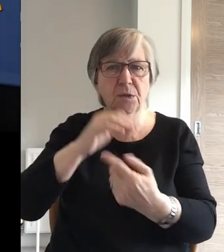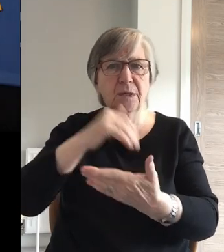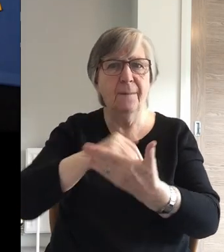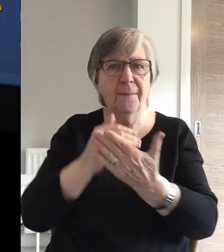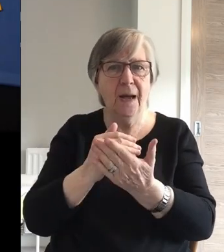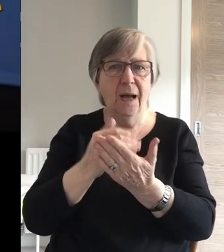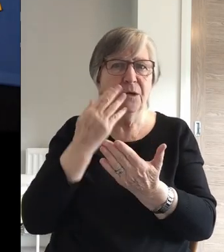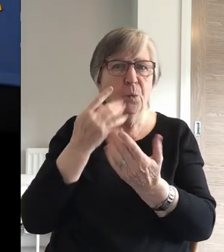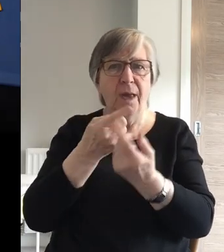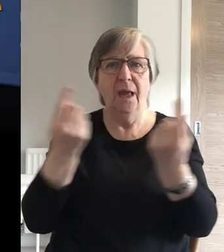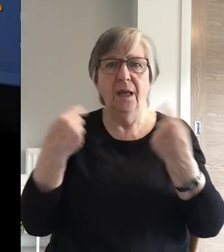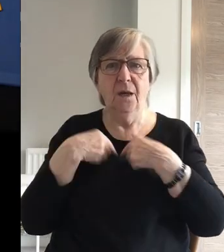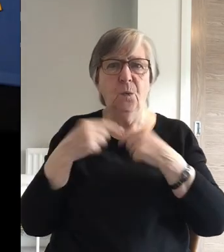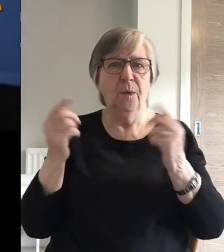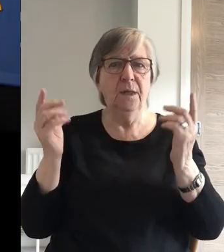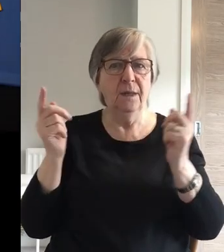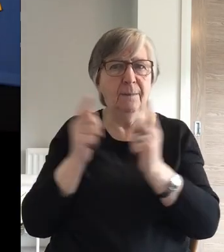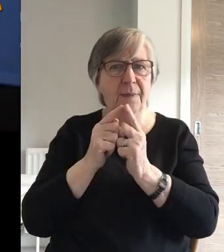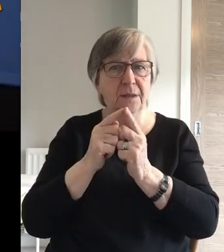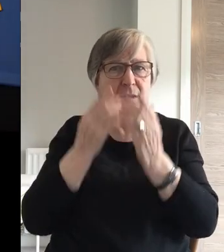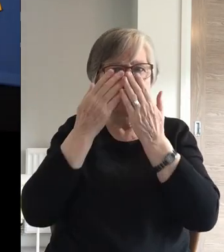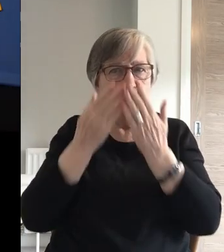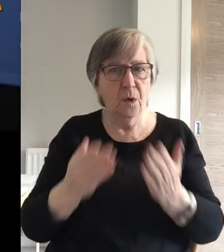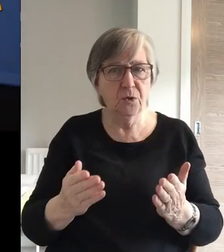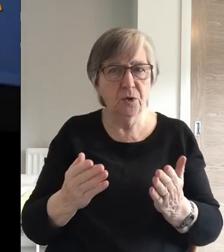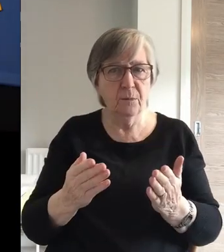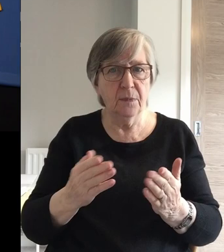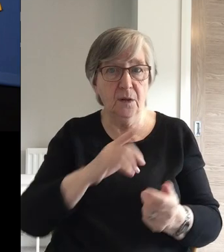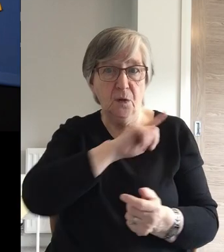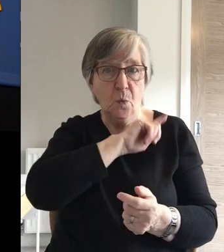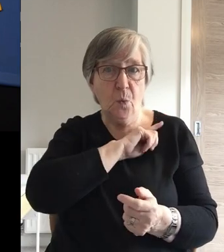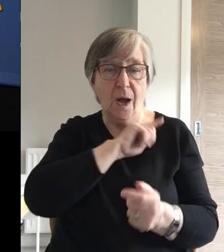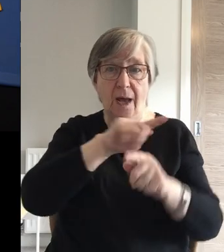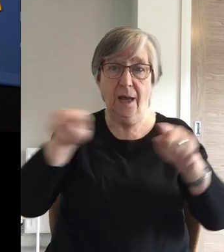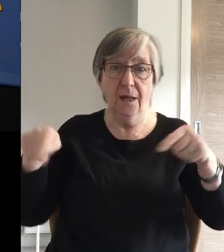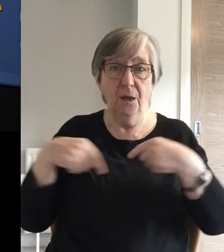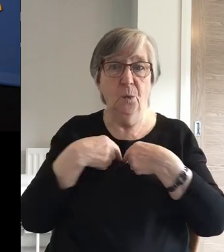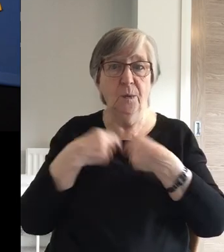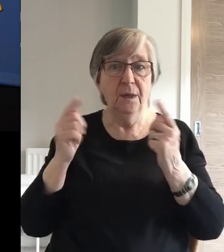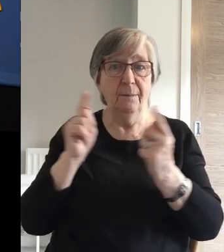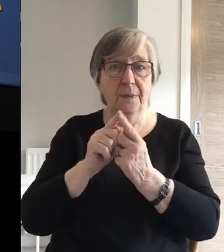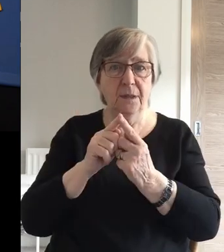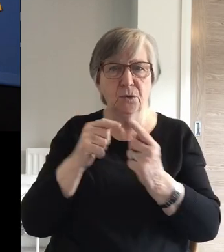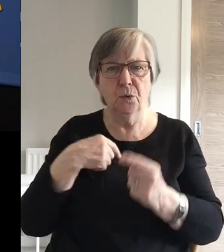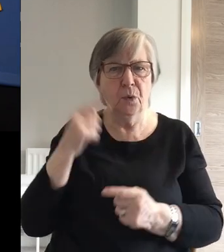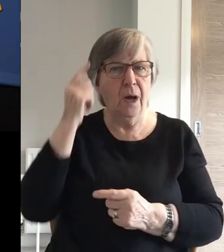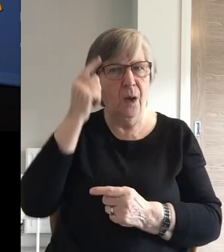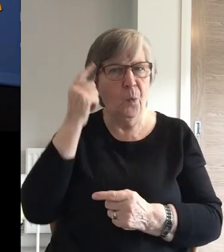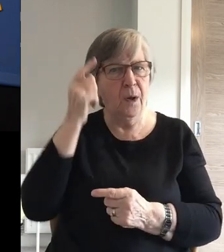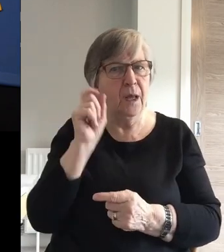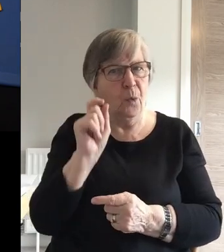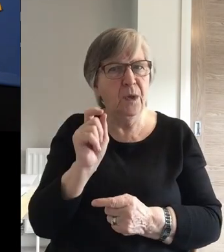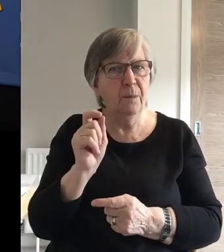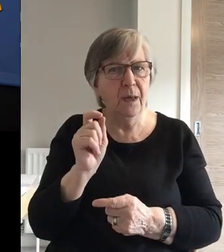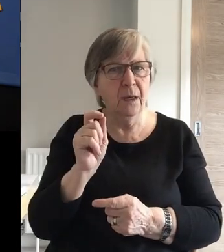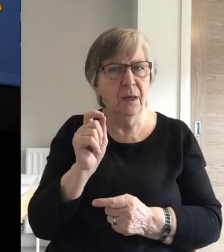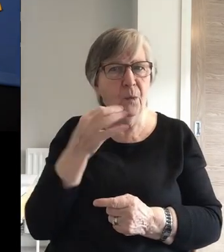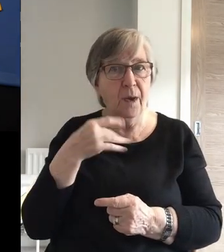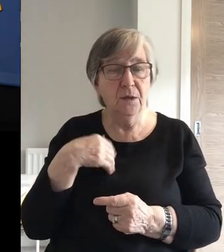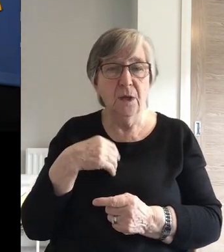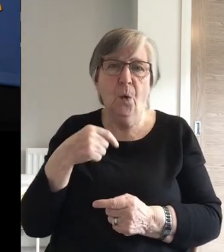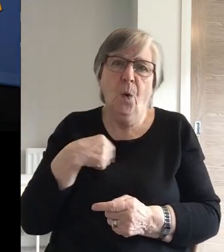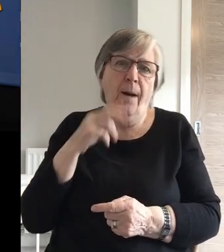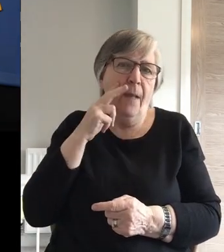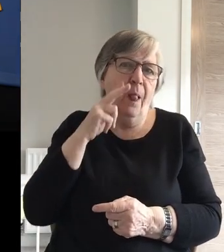part of our gathering, our meeting, and our reasons for gathering. And so I worry a bit when folks say, I'm looking forward just to seeing